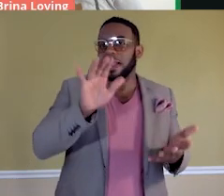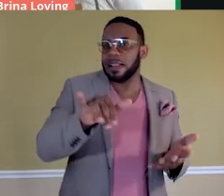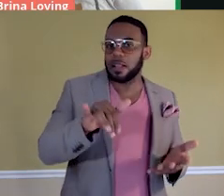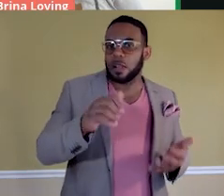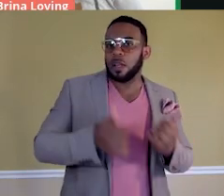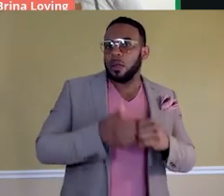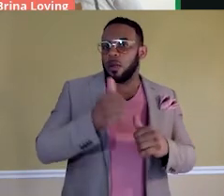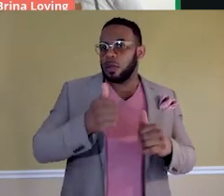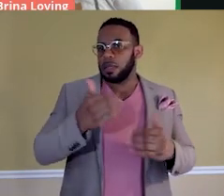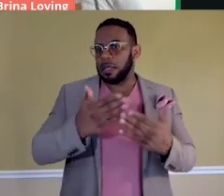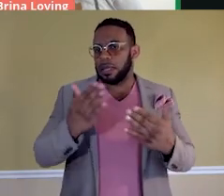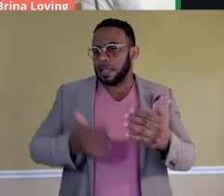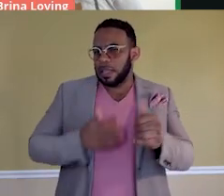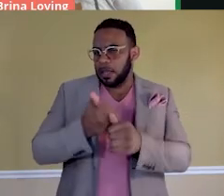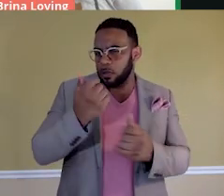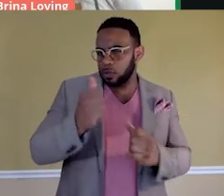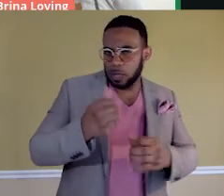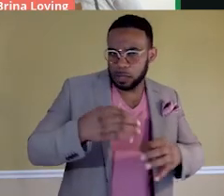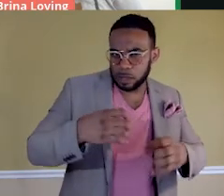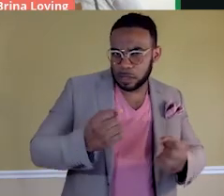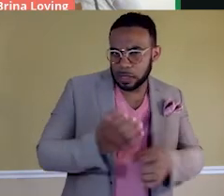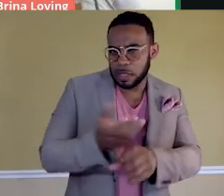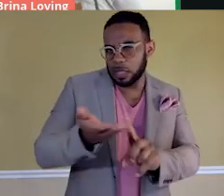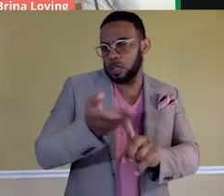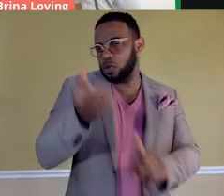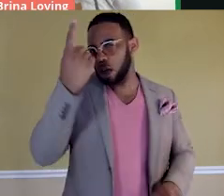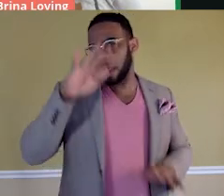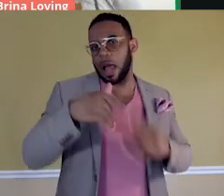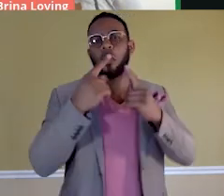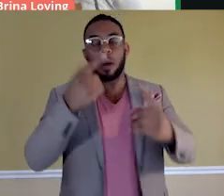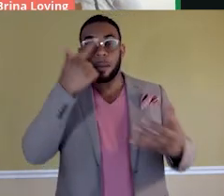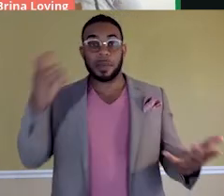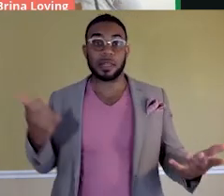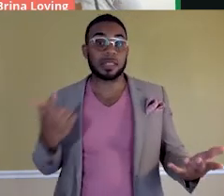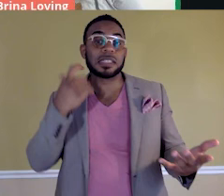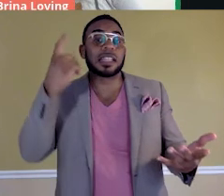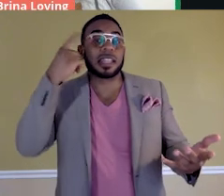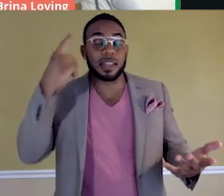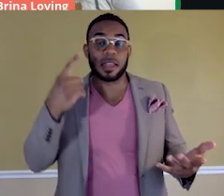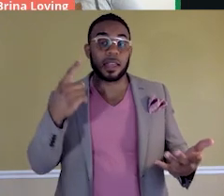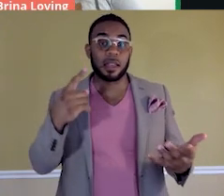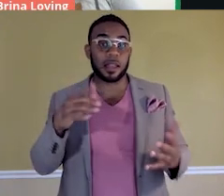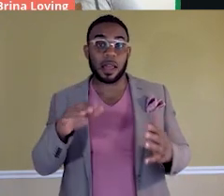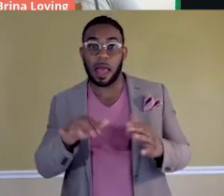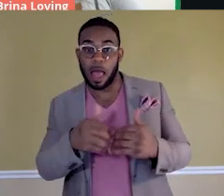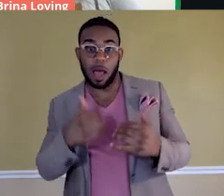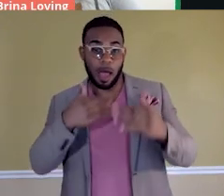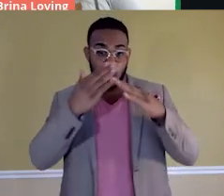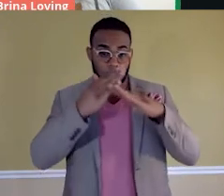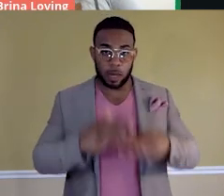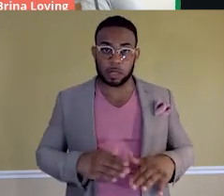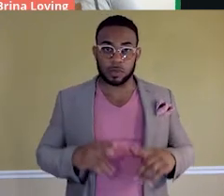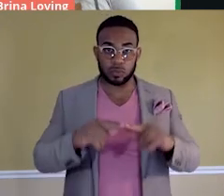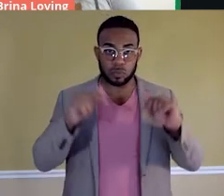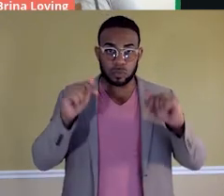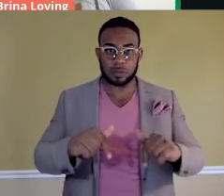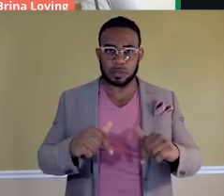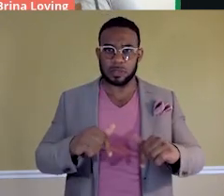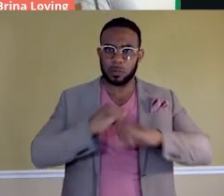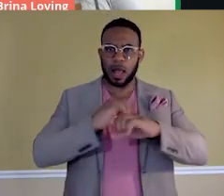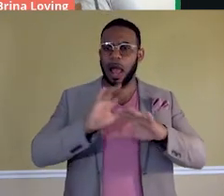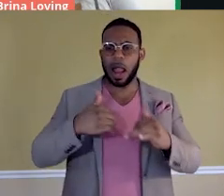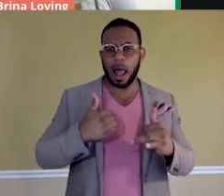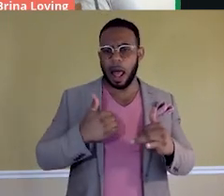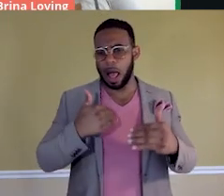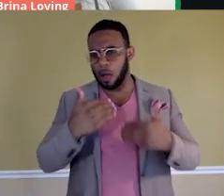why most times people give up on trying to understand how intellectual property works, because they just think, how do I break this down to know which parts to protect? How do I